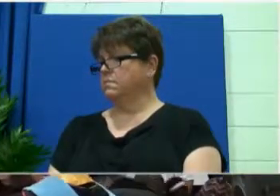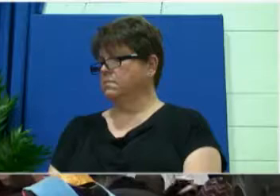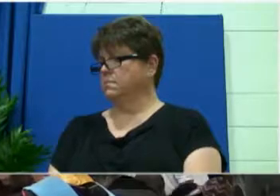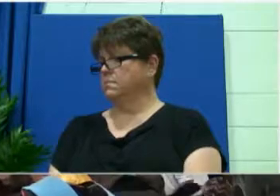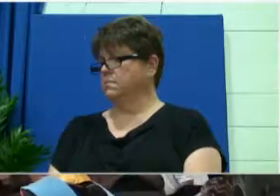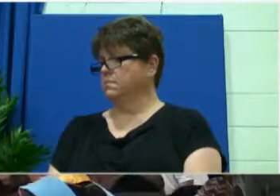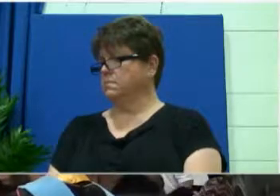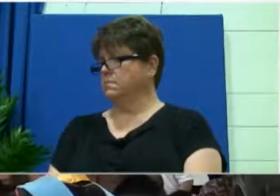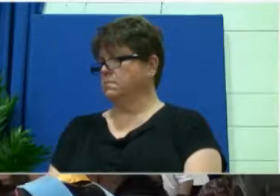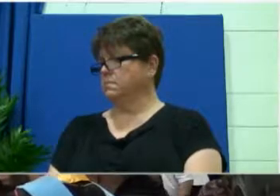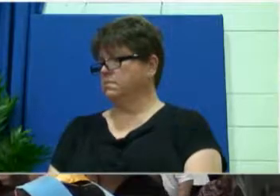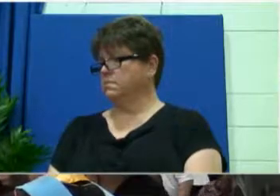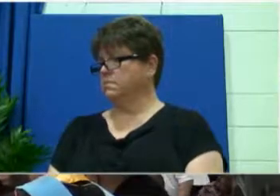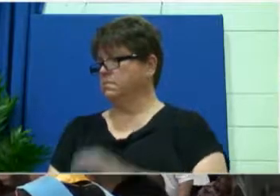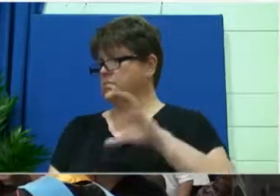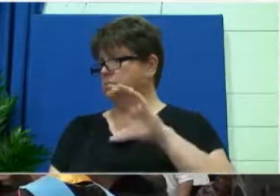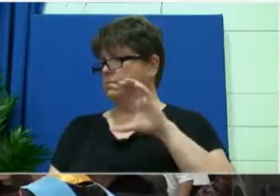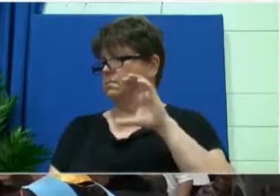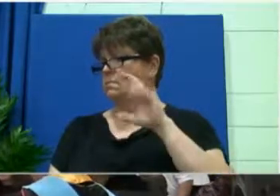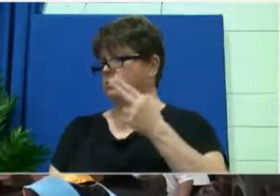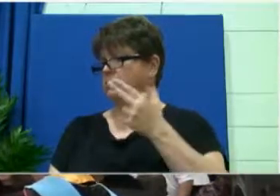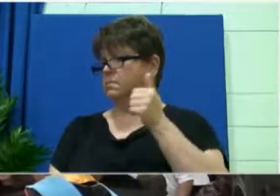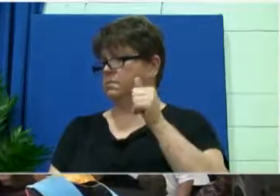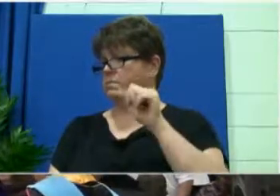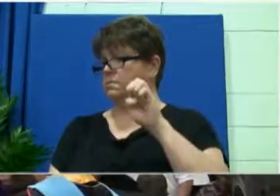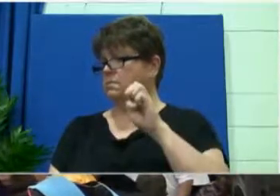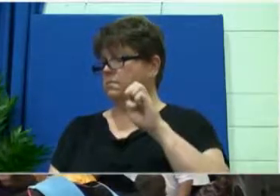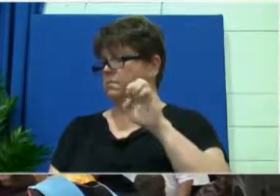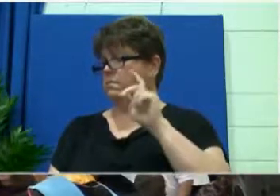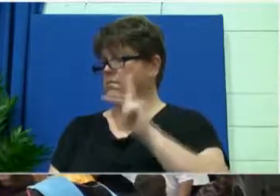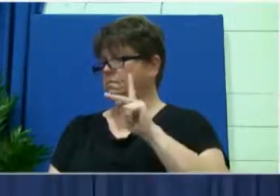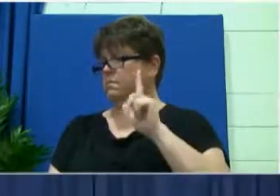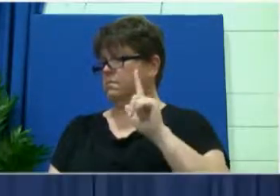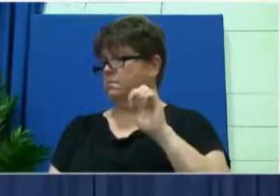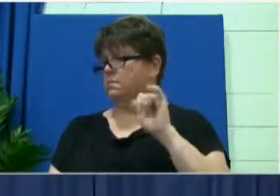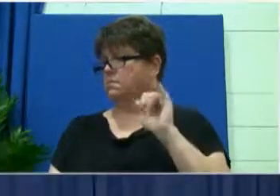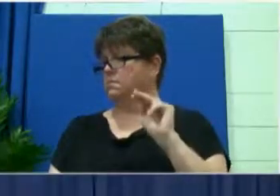Chase Edward Klein, Associate in Arts.